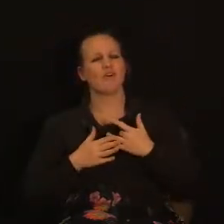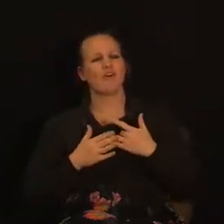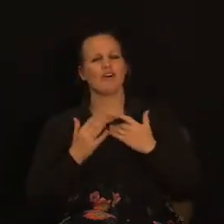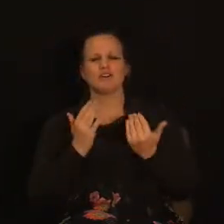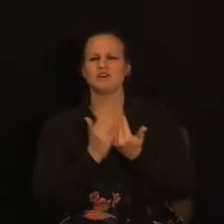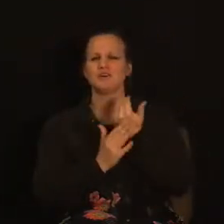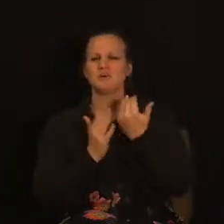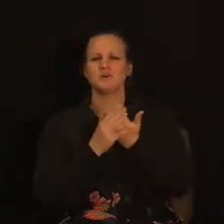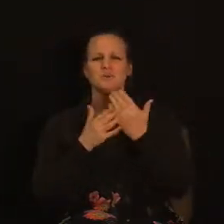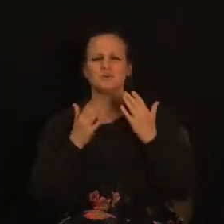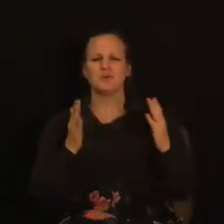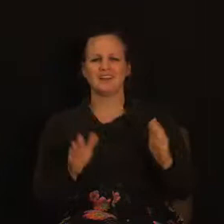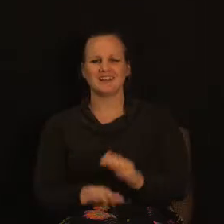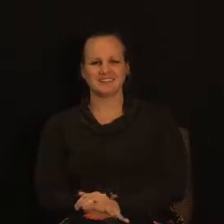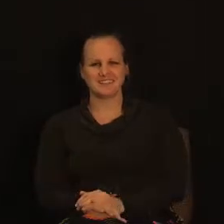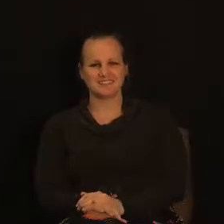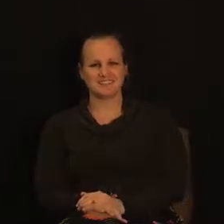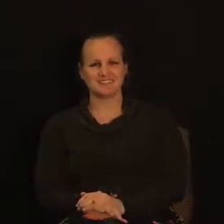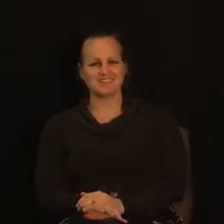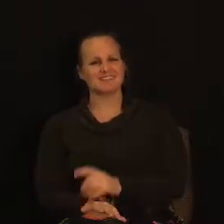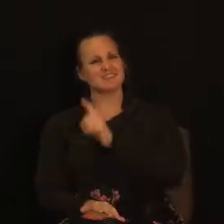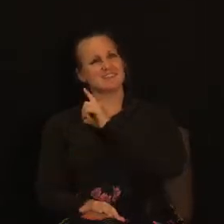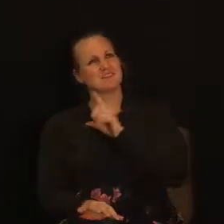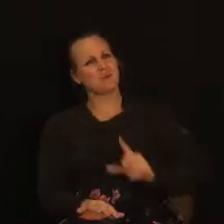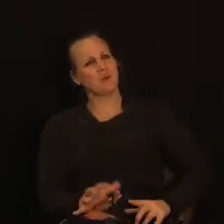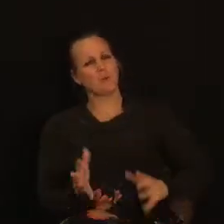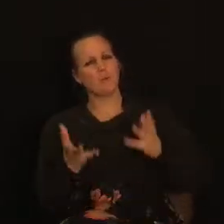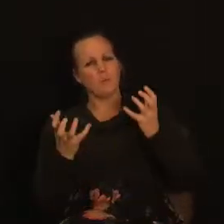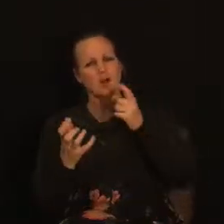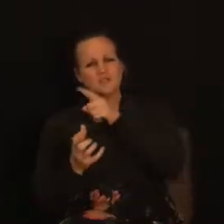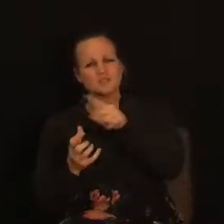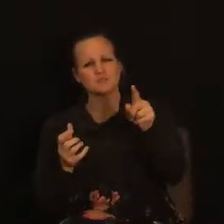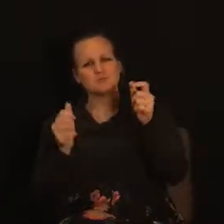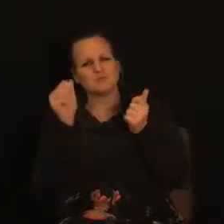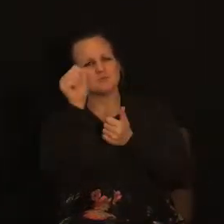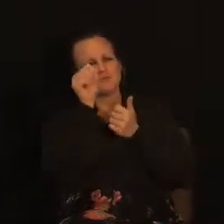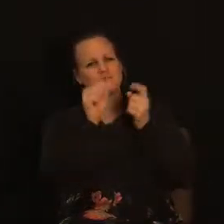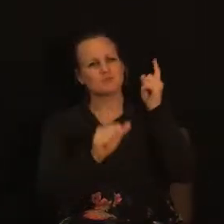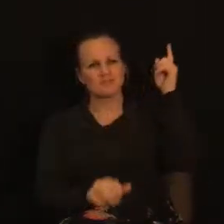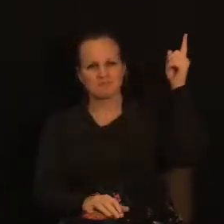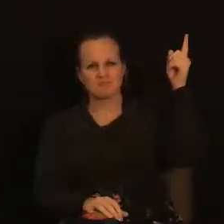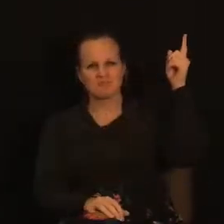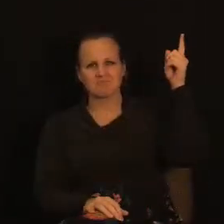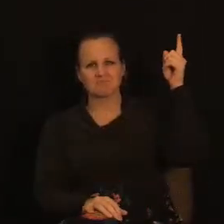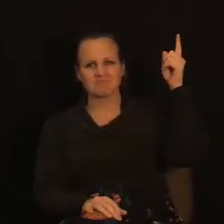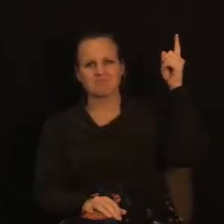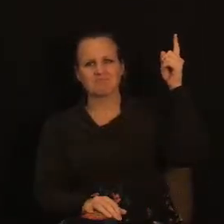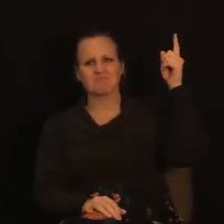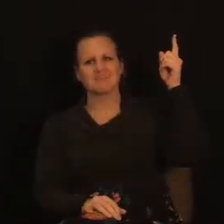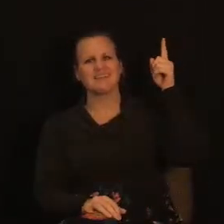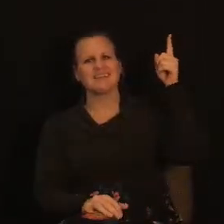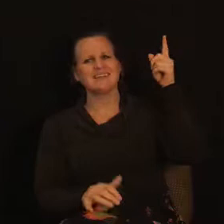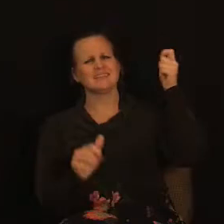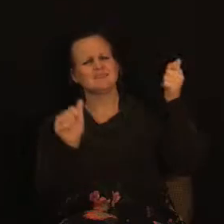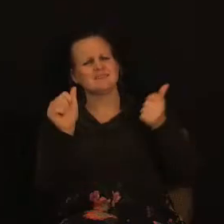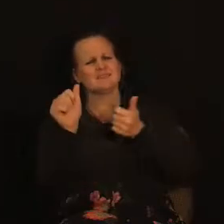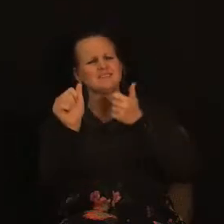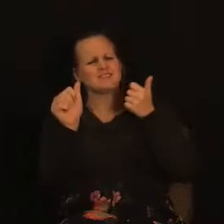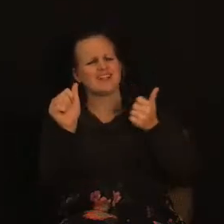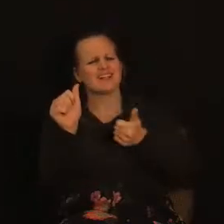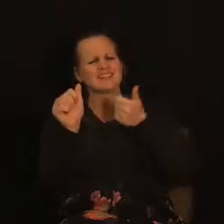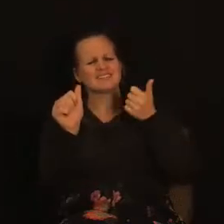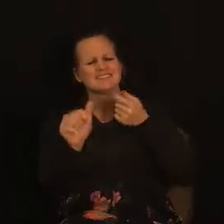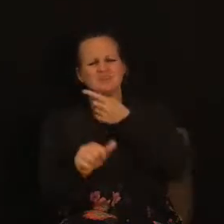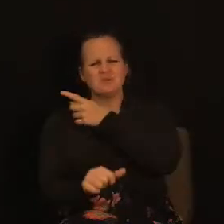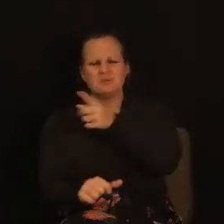Because while the Lord is after your pursuit of him, he has been chasing after you your whole life.